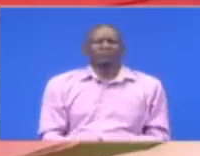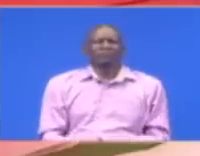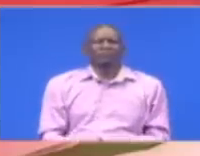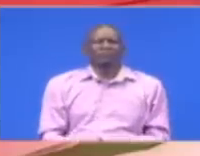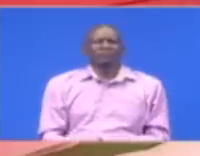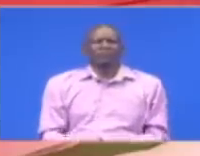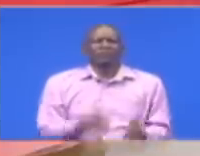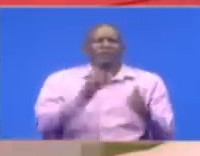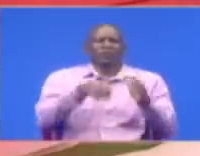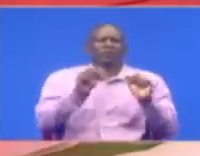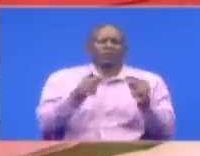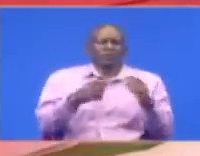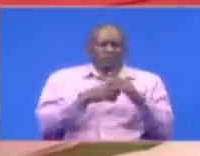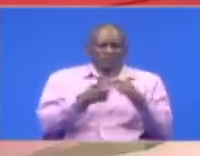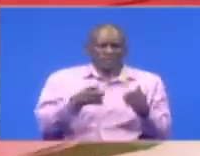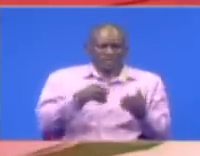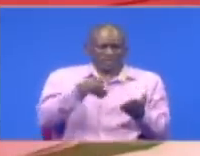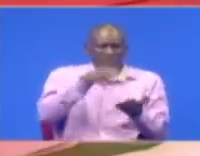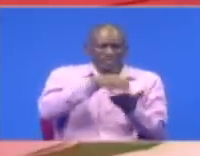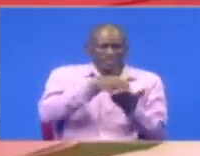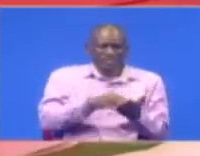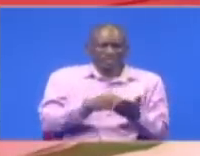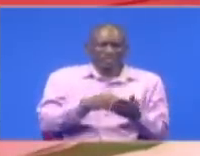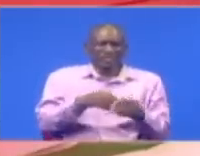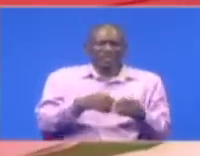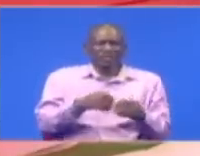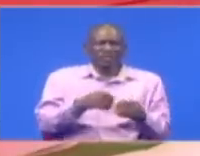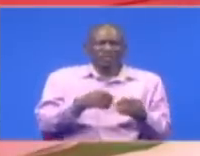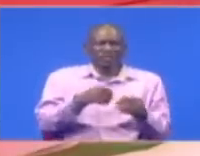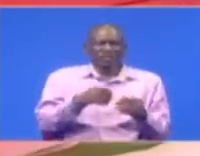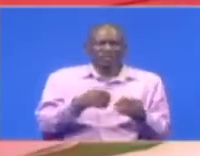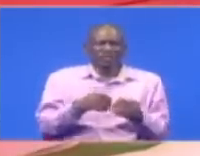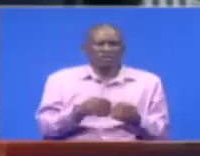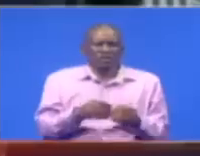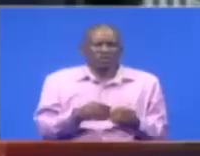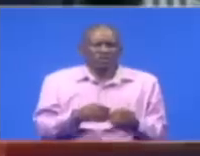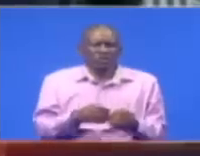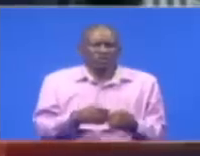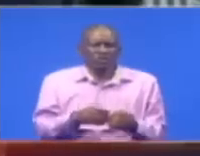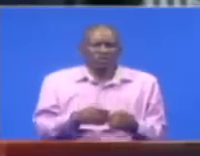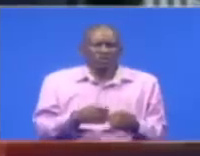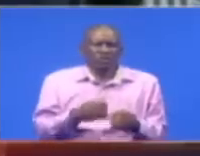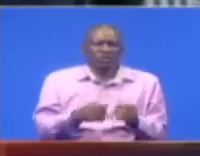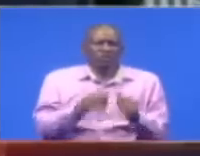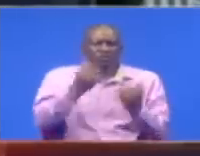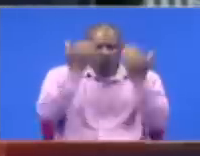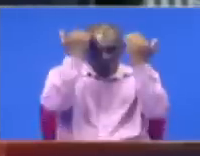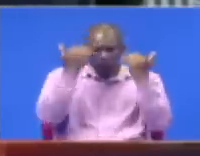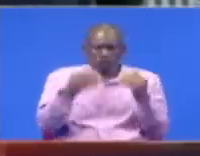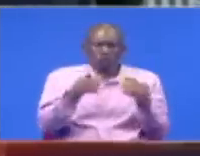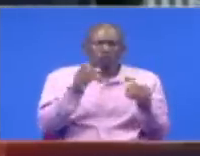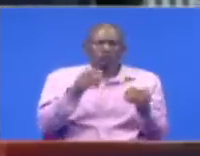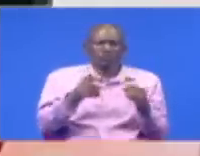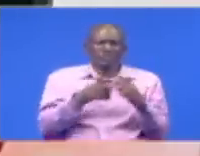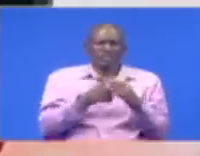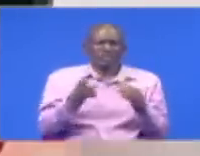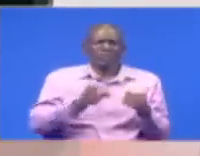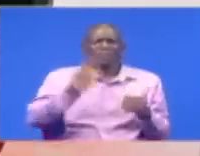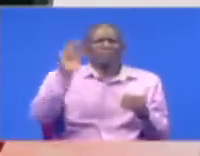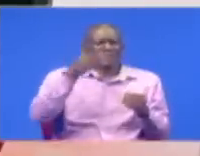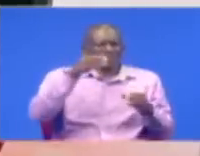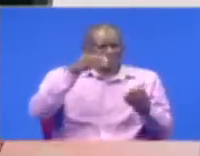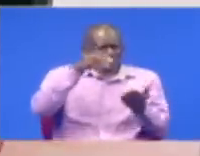Who should start hearing that case, Senior Counsel? Sorry? Which court should? A